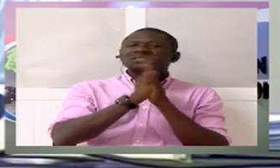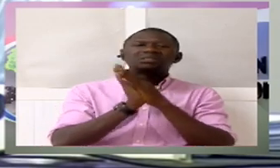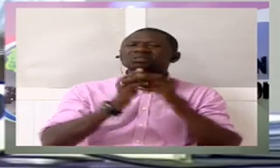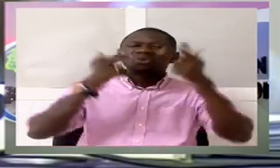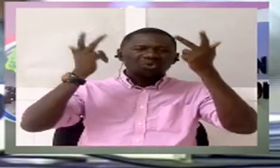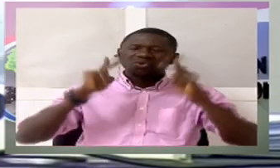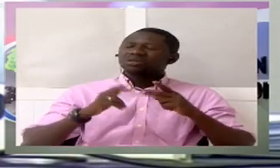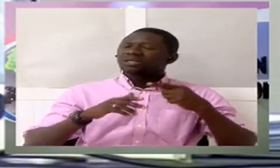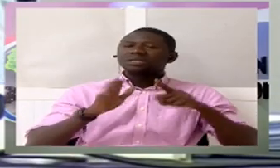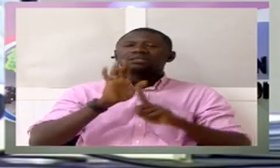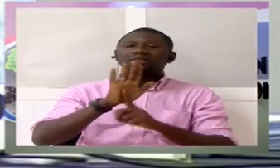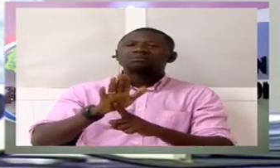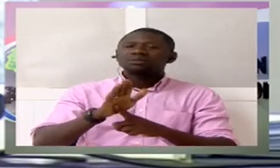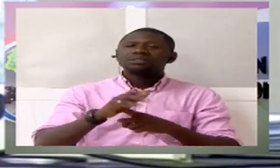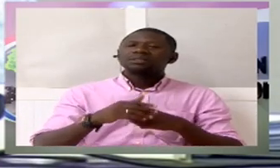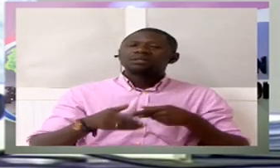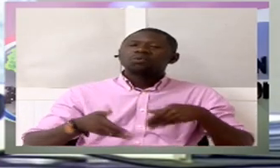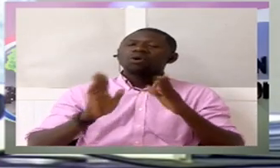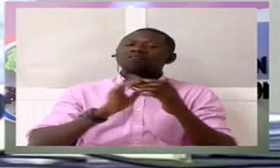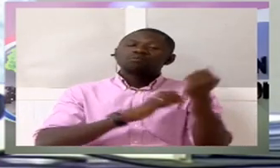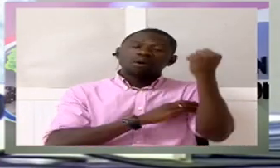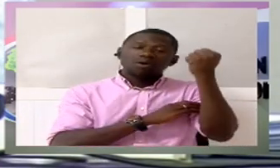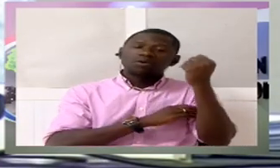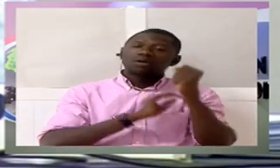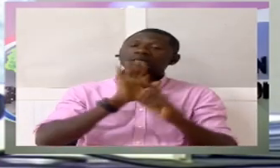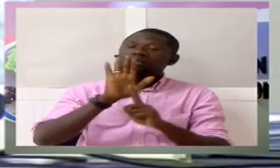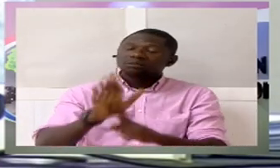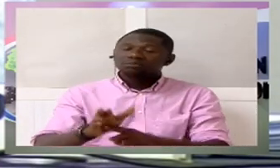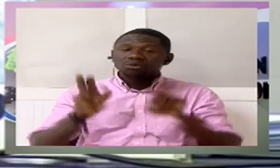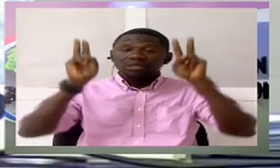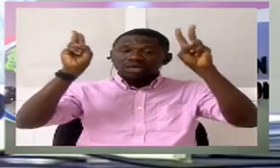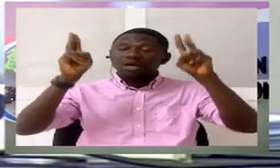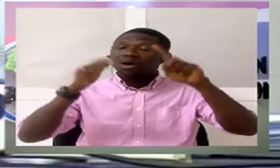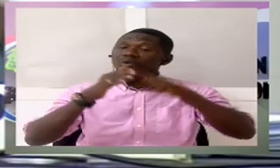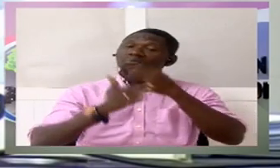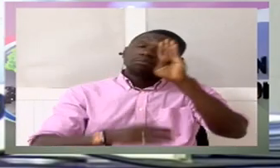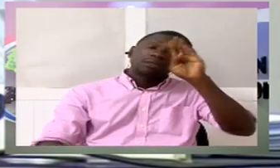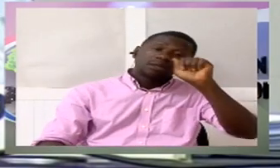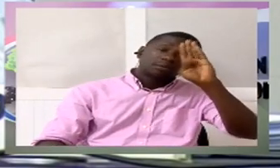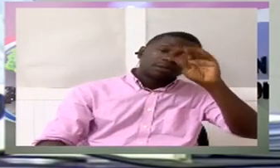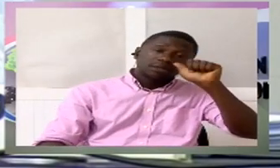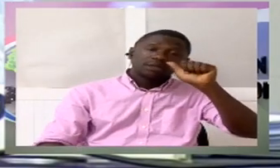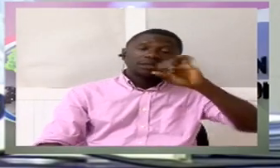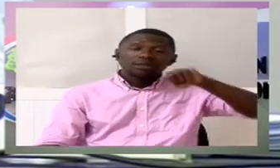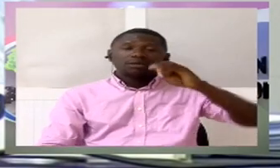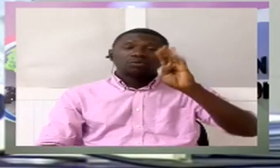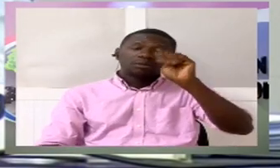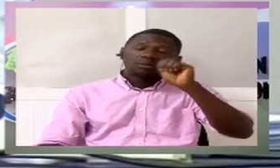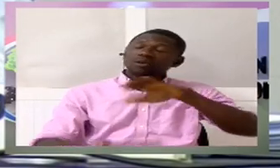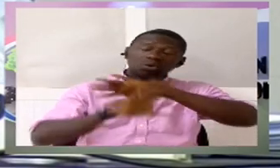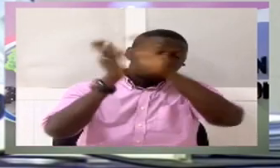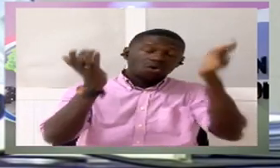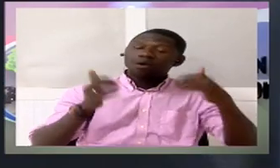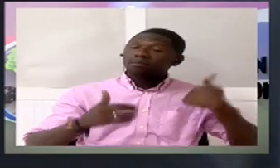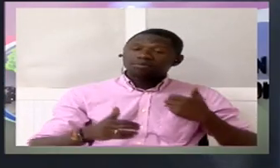especially in the exercise of powers, be it Yaya Jame, Baba Job, and all the people around them at the time. That was the